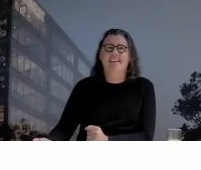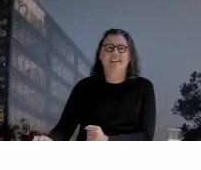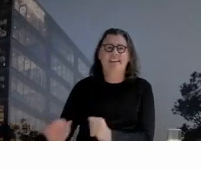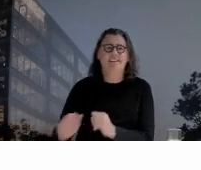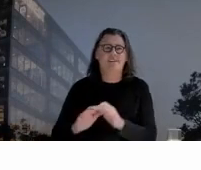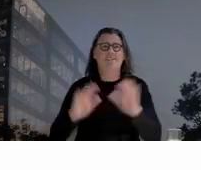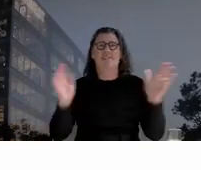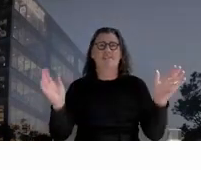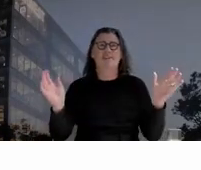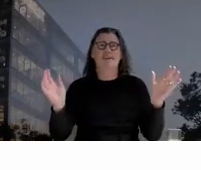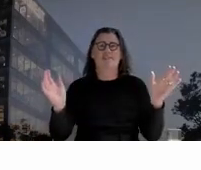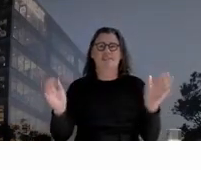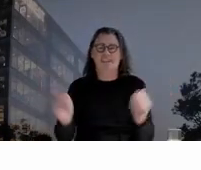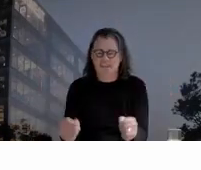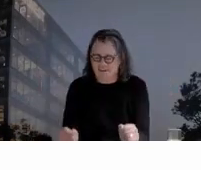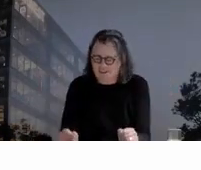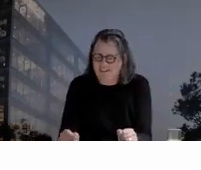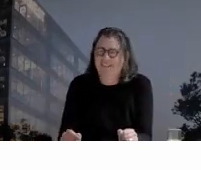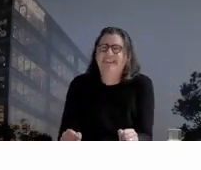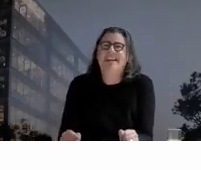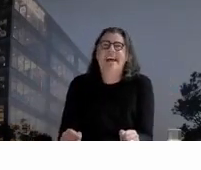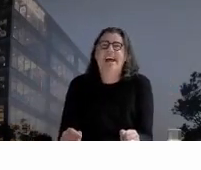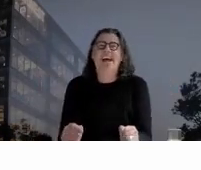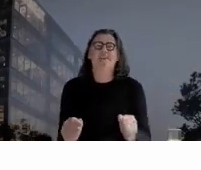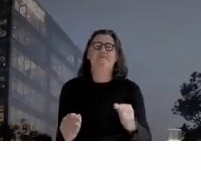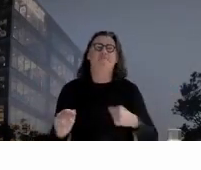Okay, all good, all good. Disappeared there for a second. Sorry.